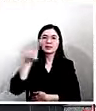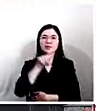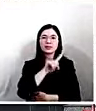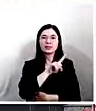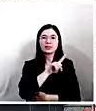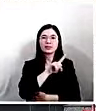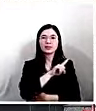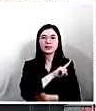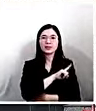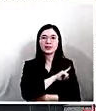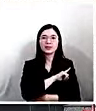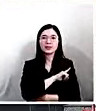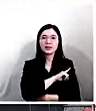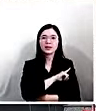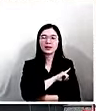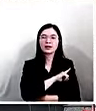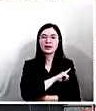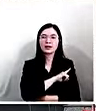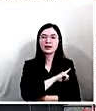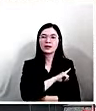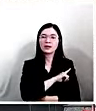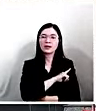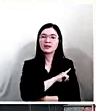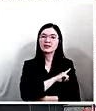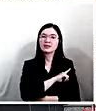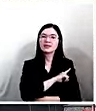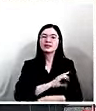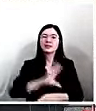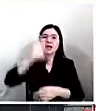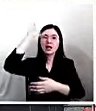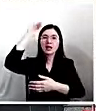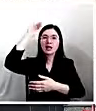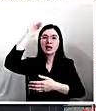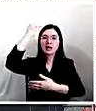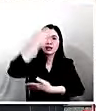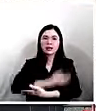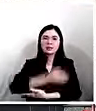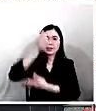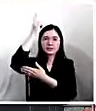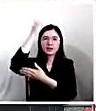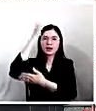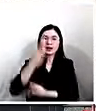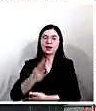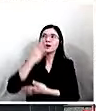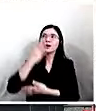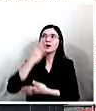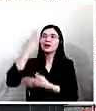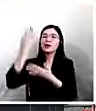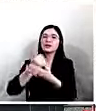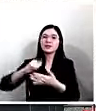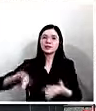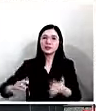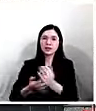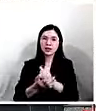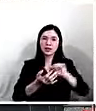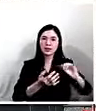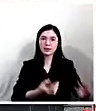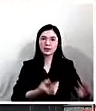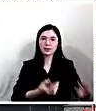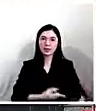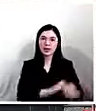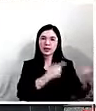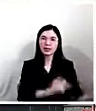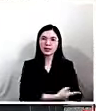mercy on us. Love God and save the wind